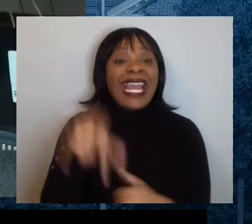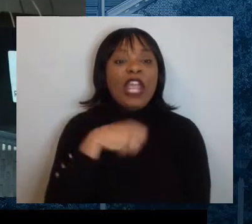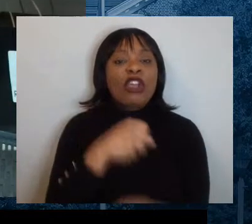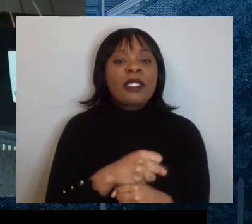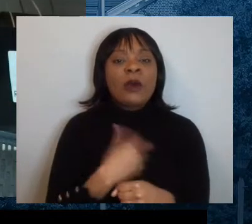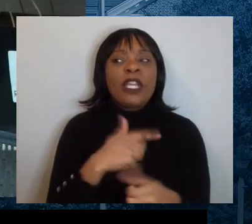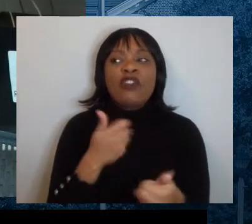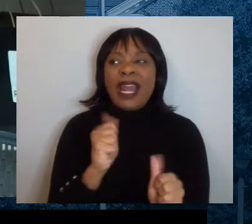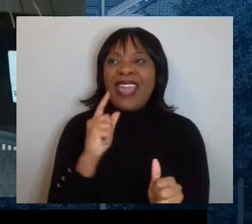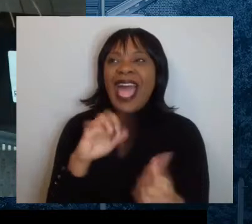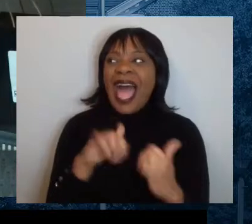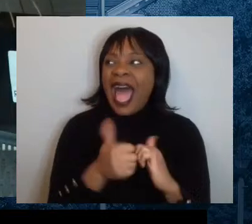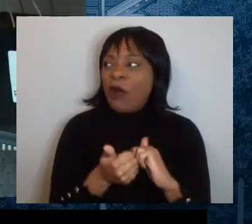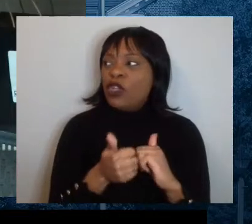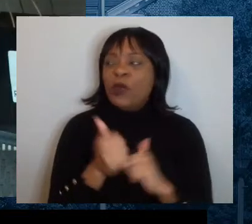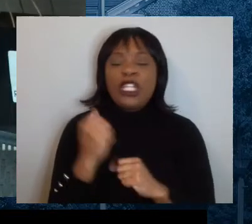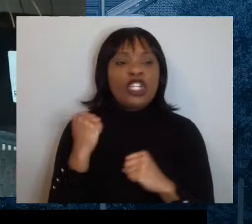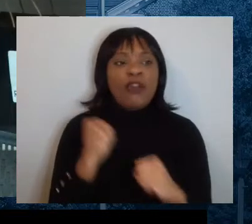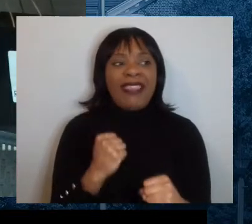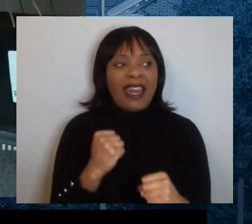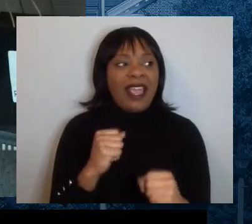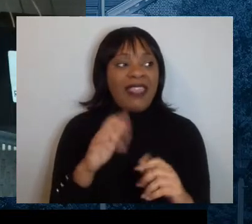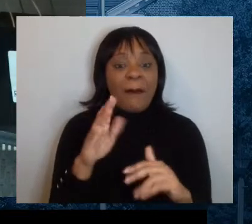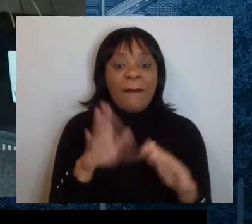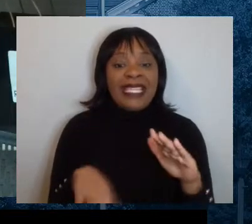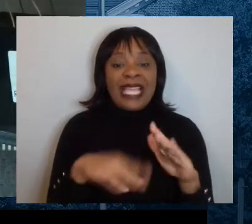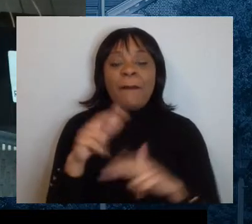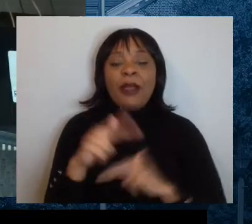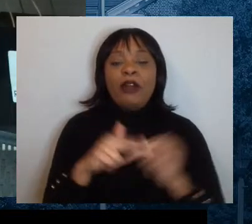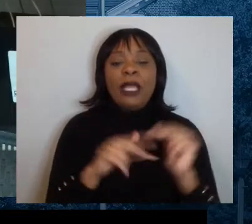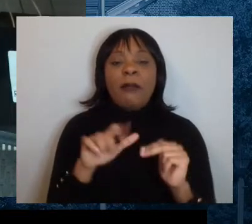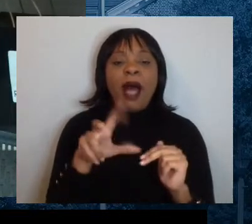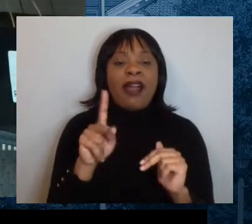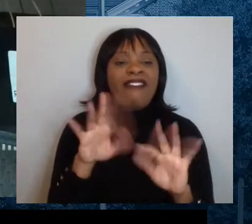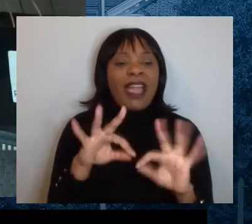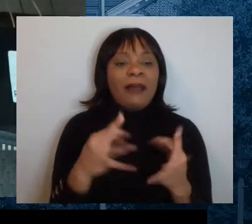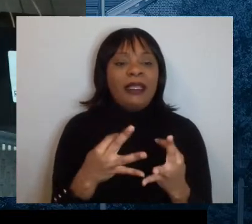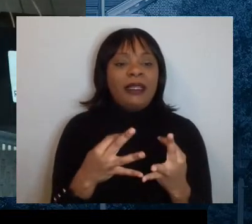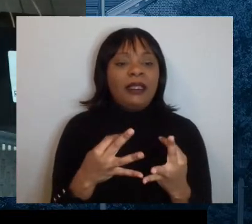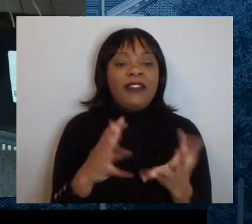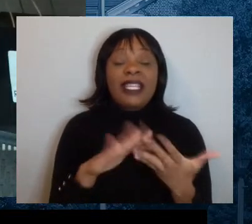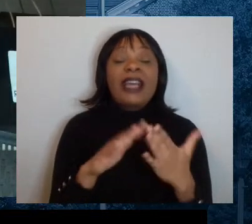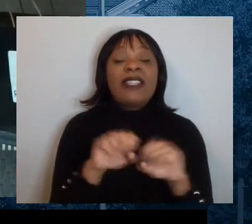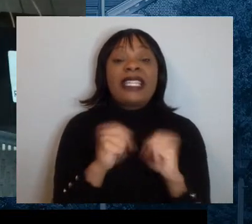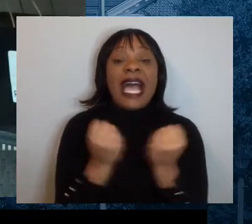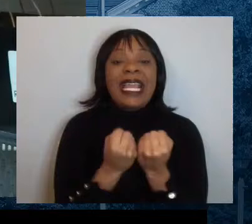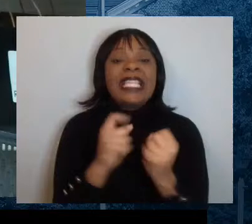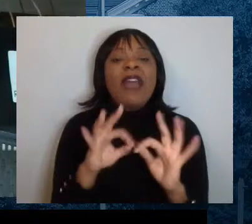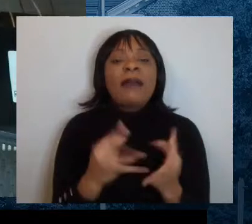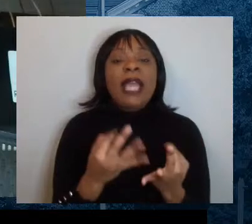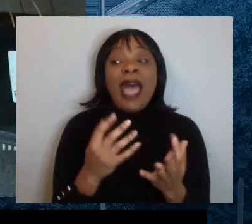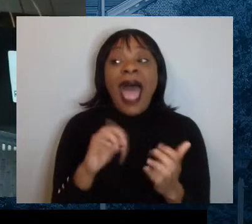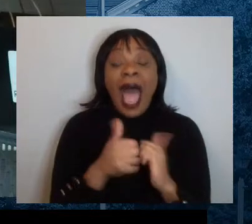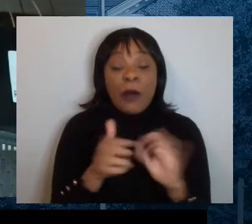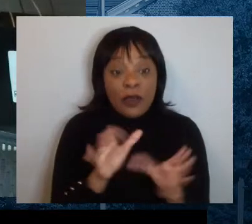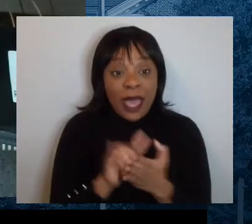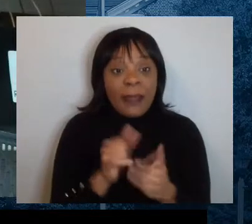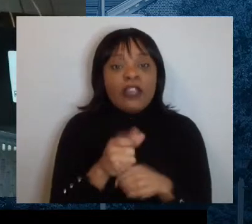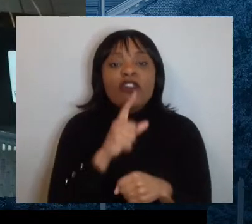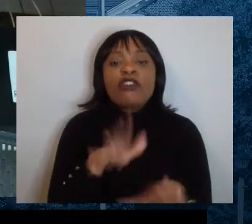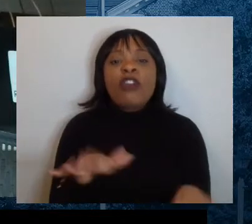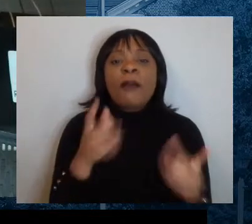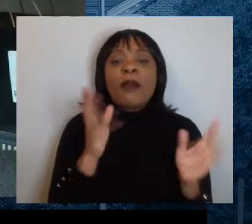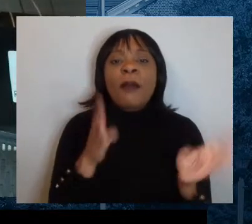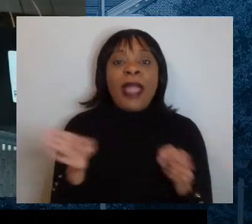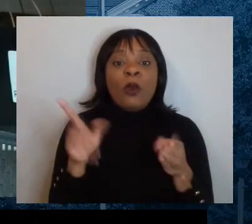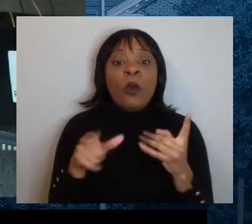building block of our society? Families. And one of the ways we do that is to make sure that the kids are prepared to be successful when they walk into kindergarten or